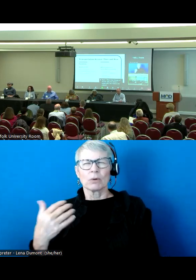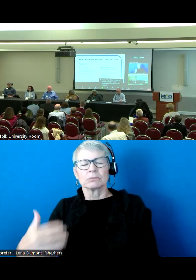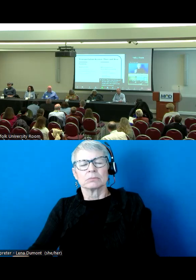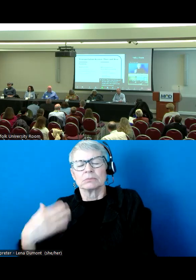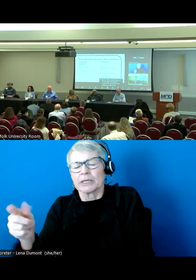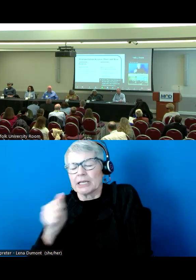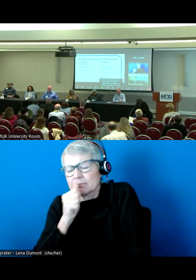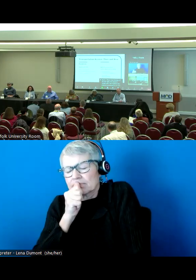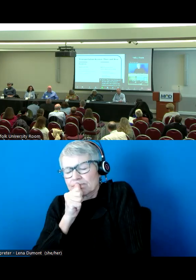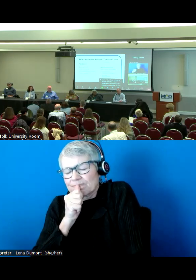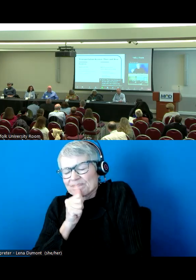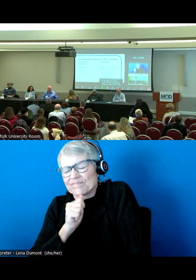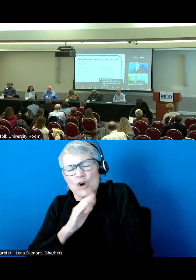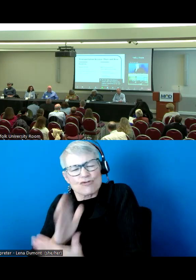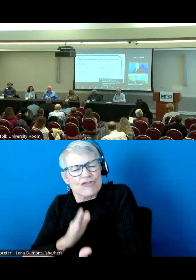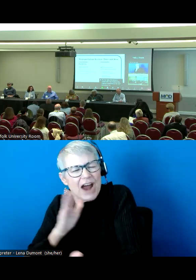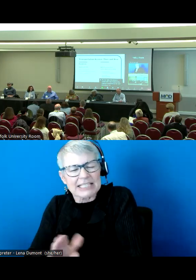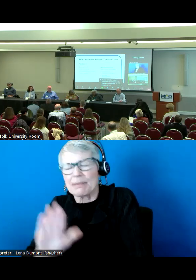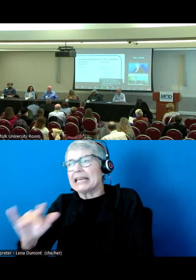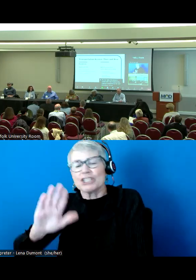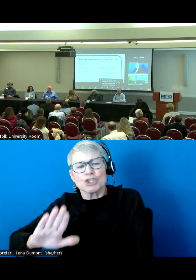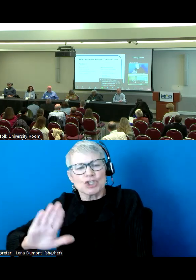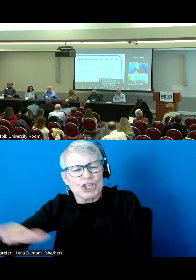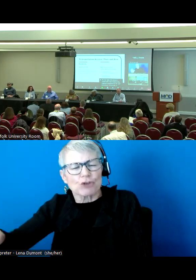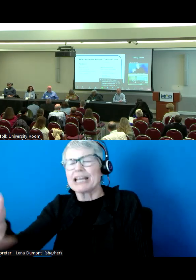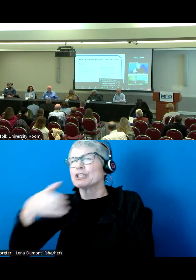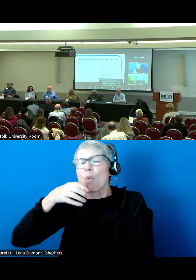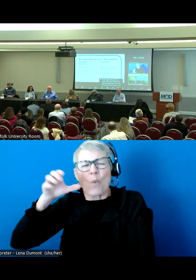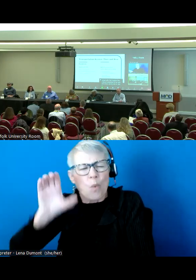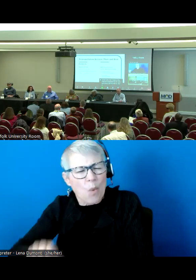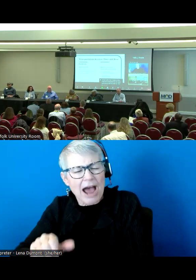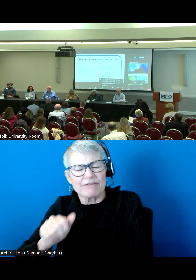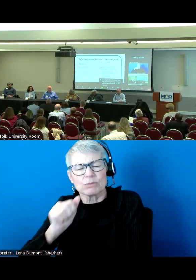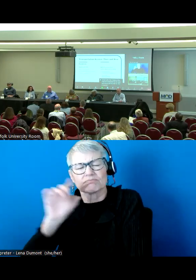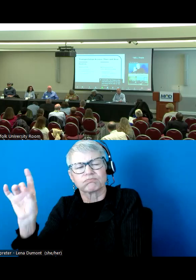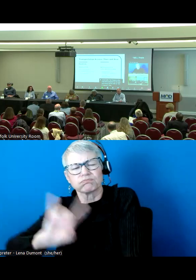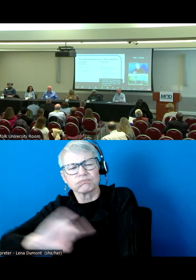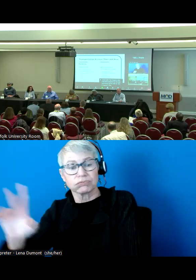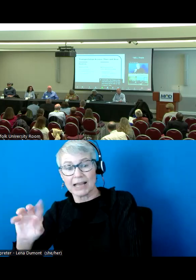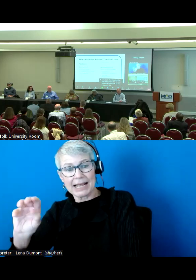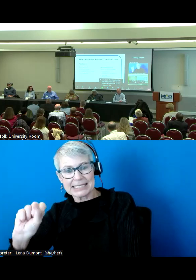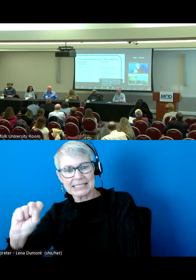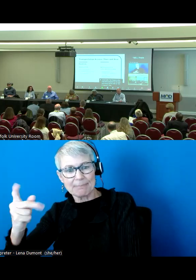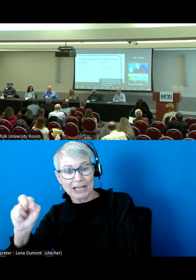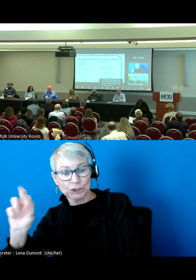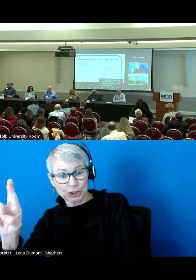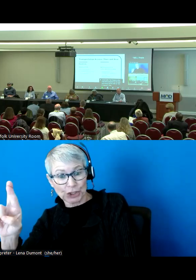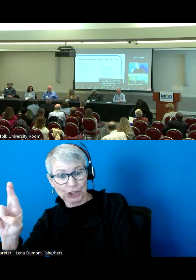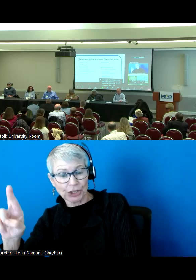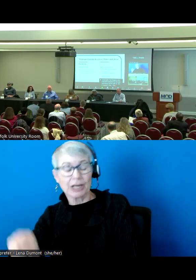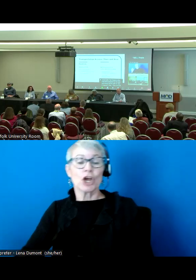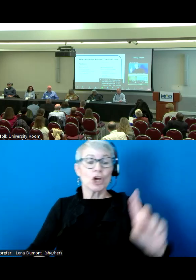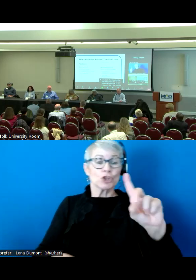kids, no less, in Spencer, Mass. Mick endured it in Dorchester. They wanted to open up the Savin Hill